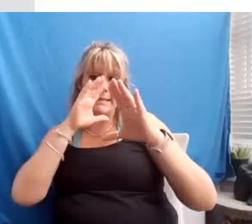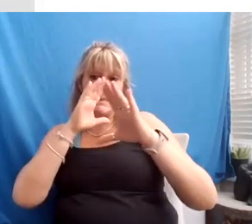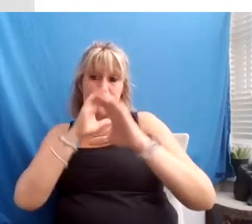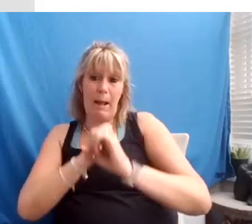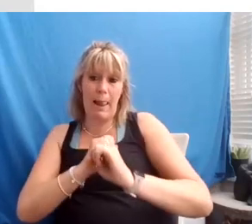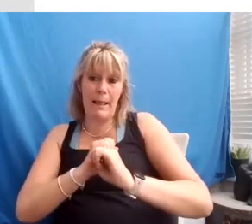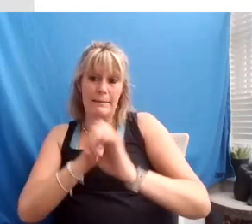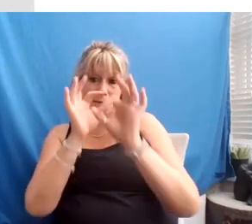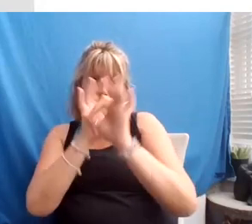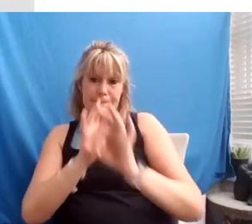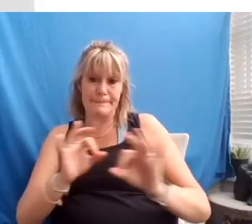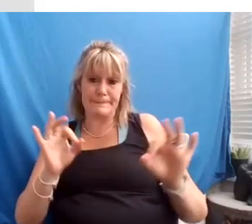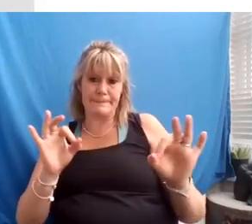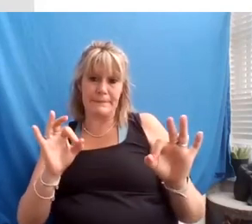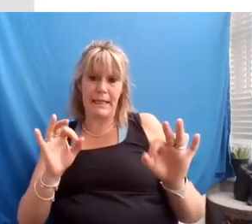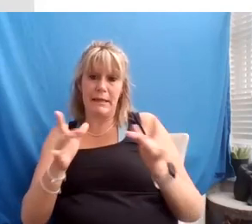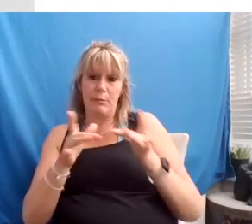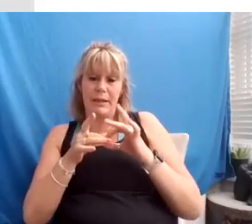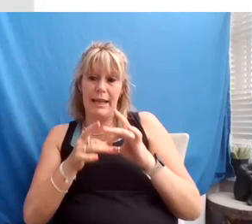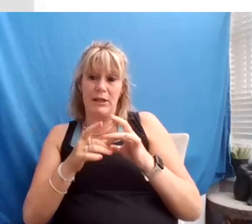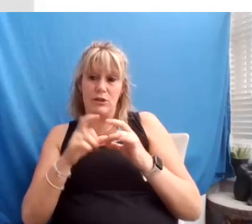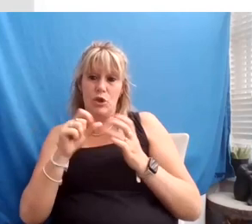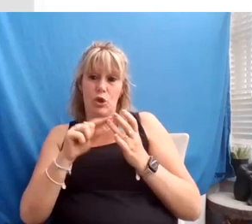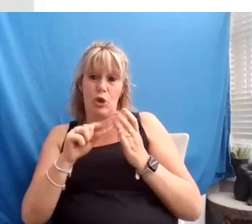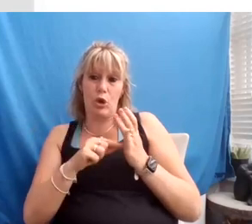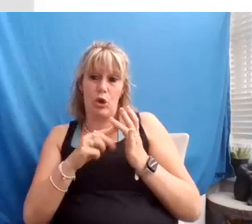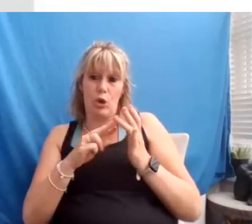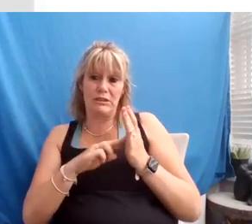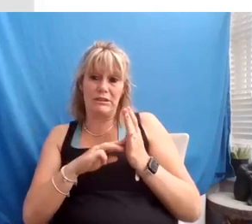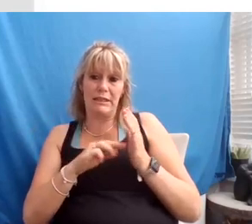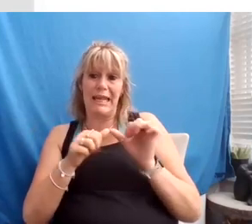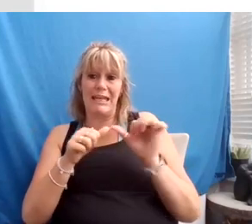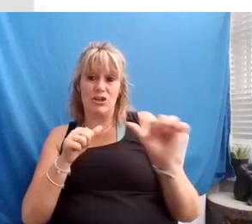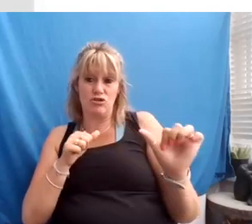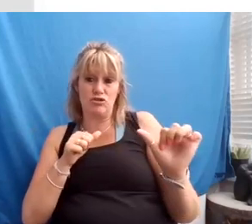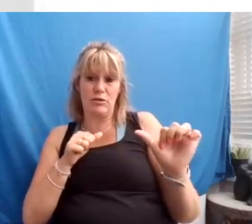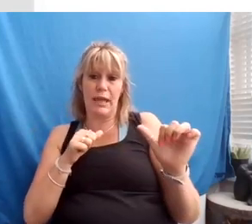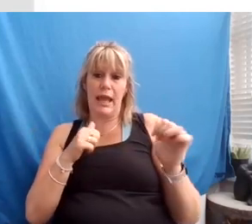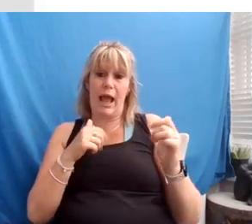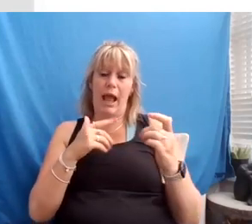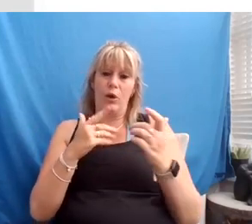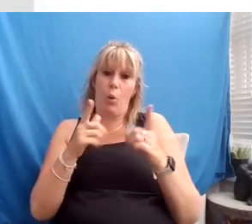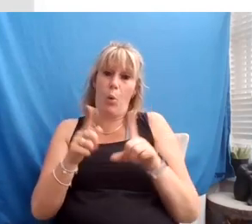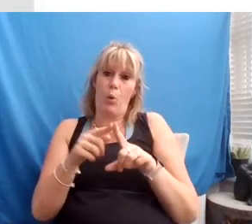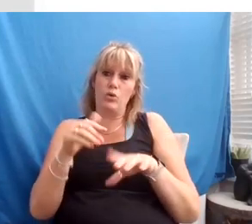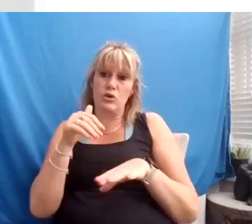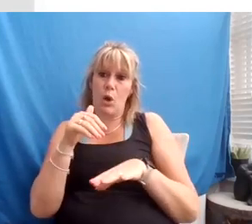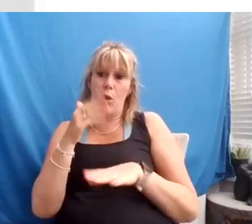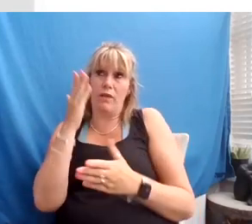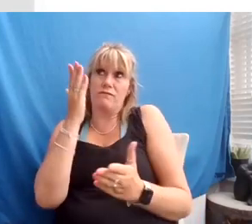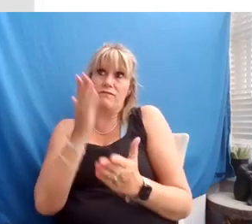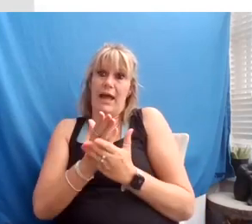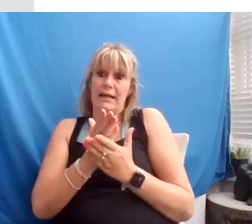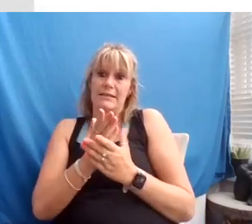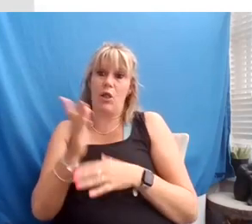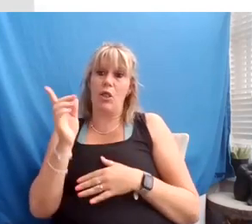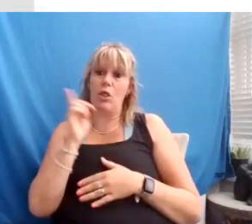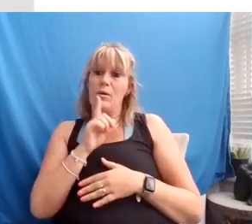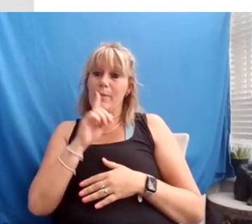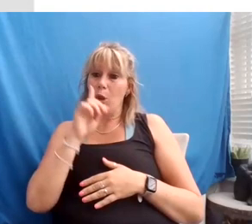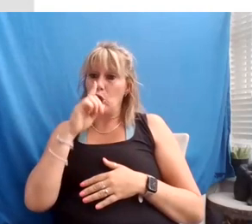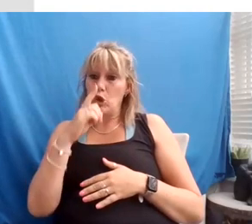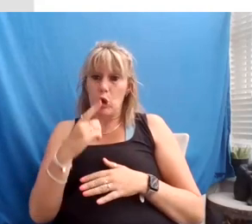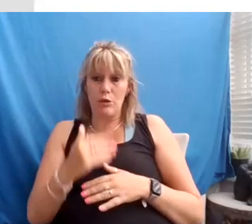loss of the cotton industry, but also the fact that the women couldn't hardly